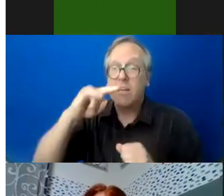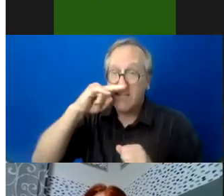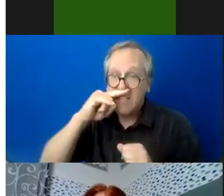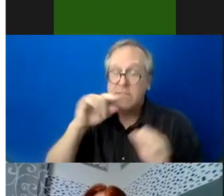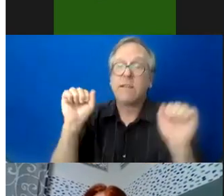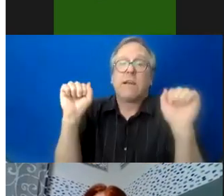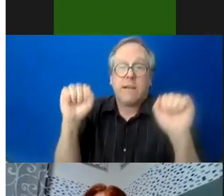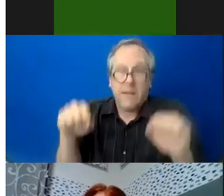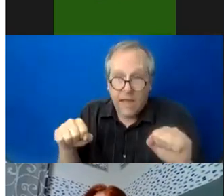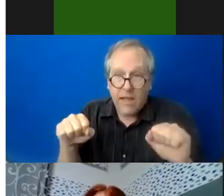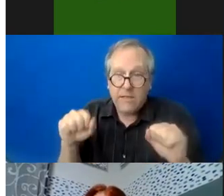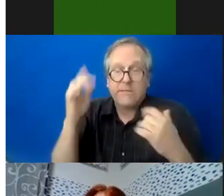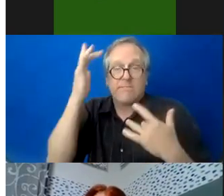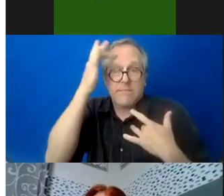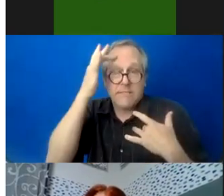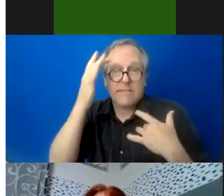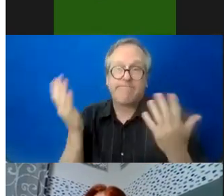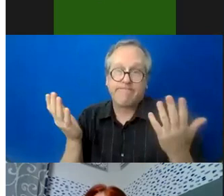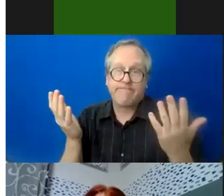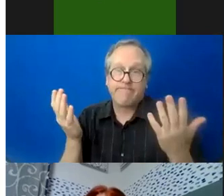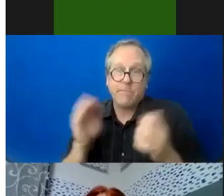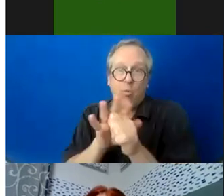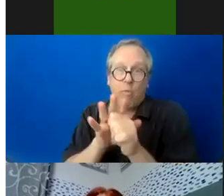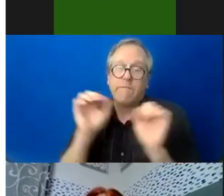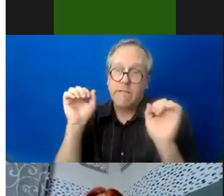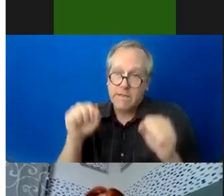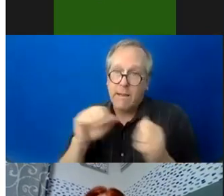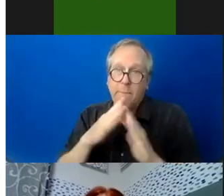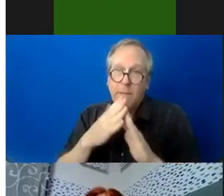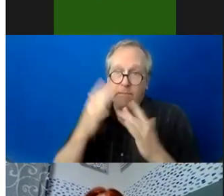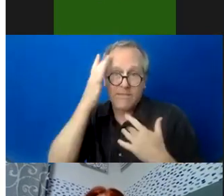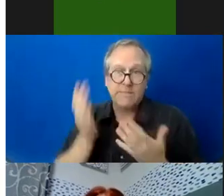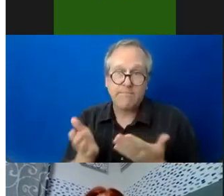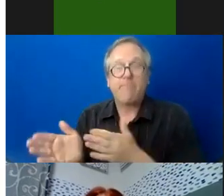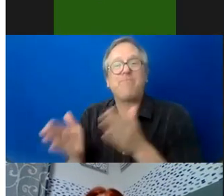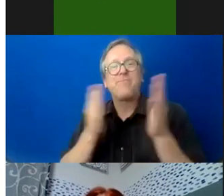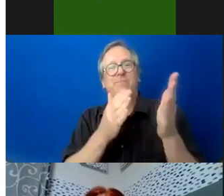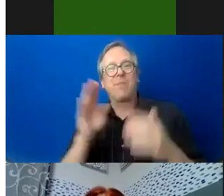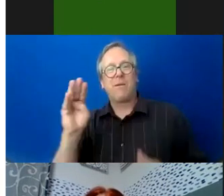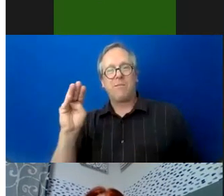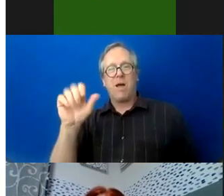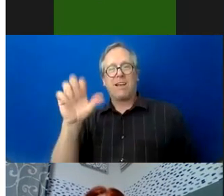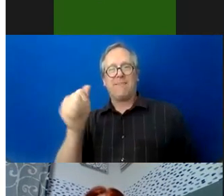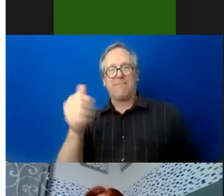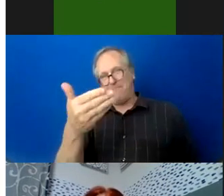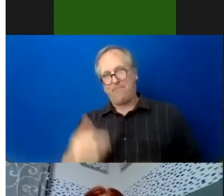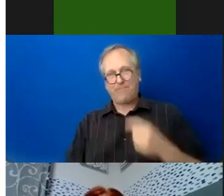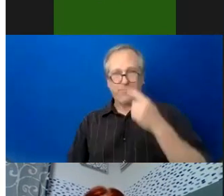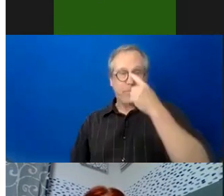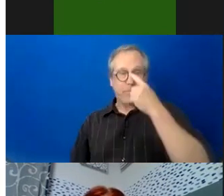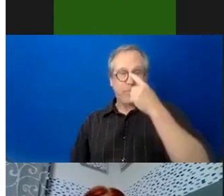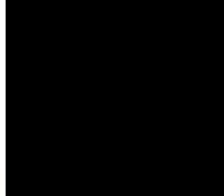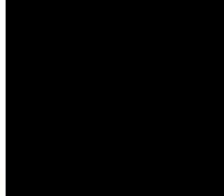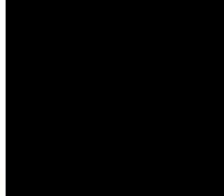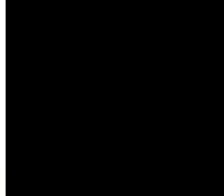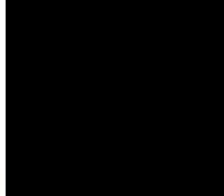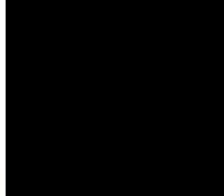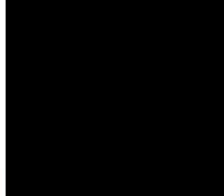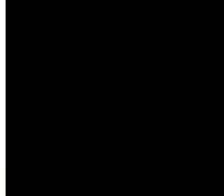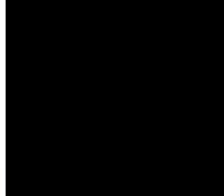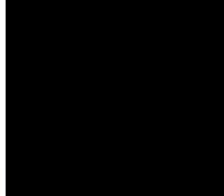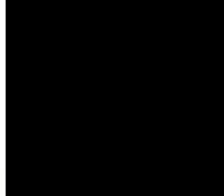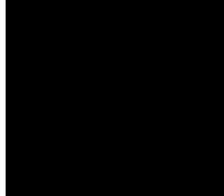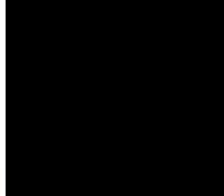COVID. Back to Monica. Thank you, Brina. So this was shared with permission